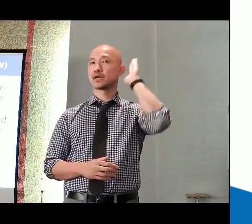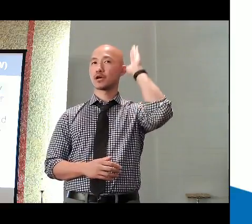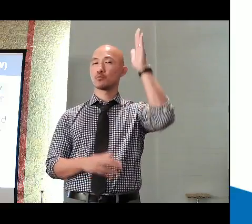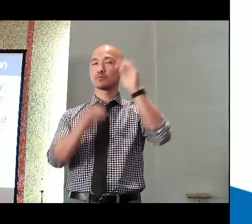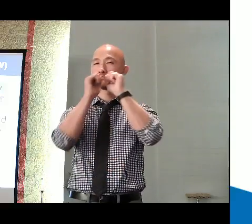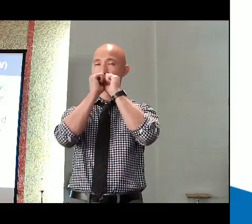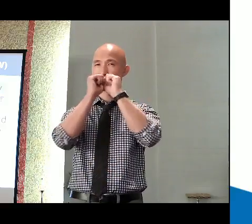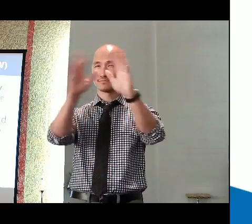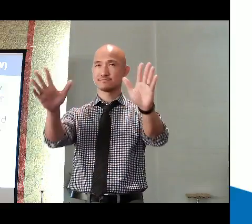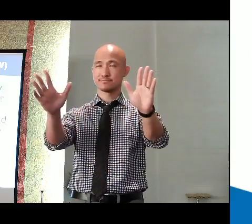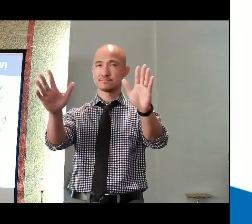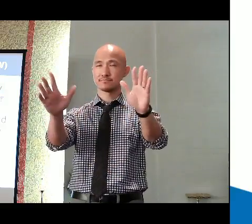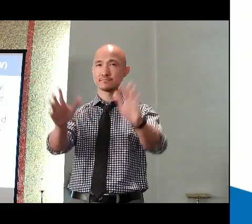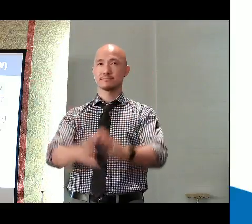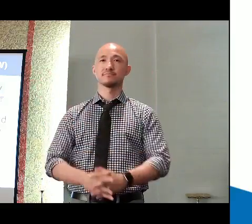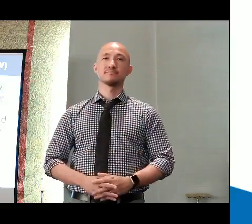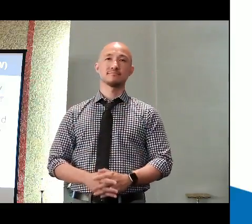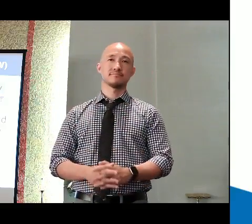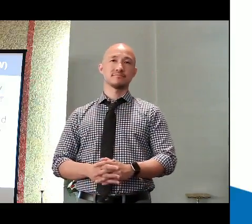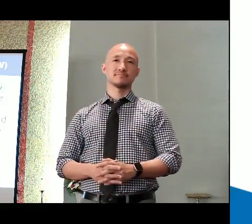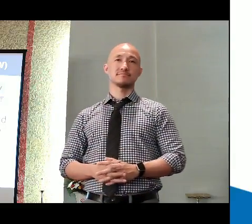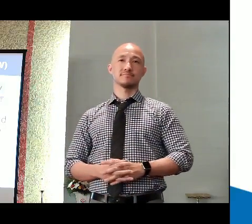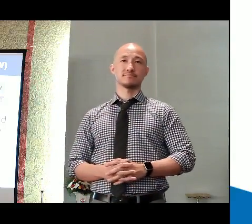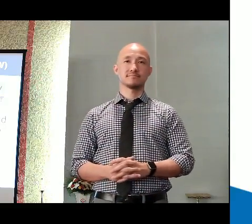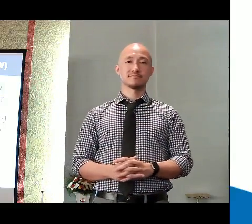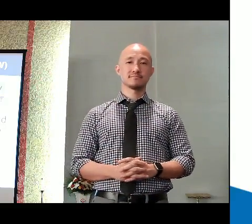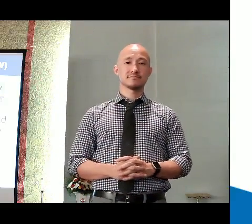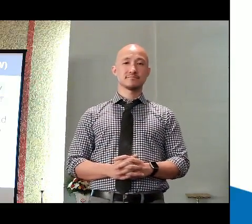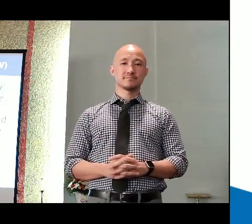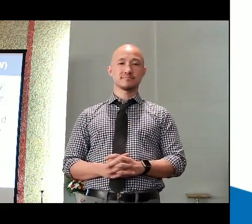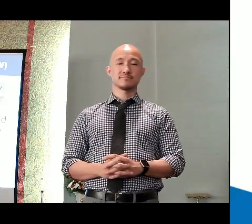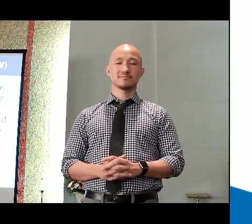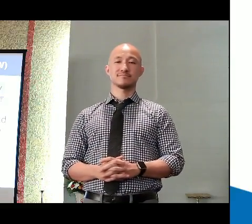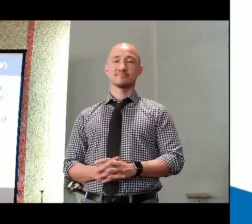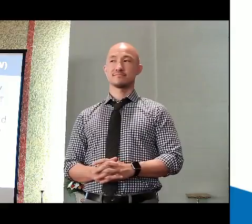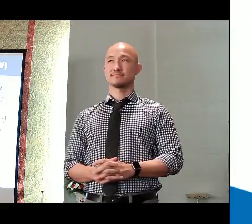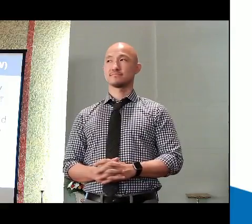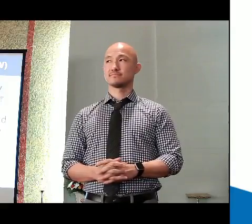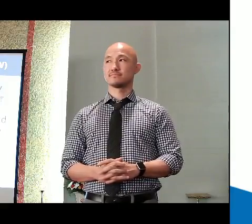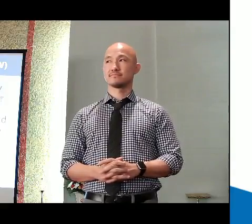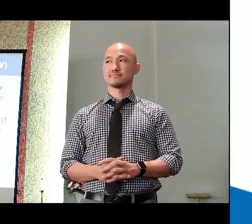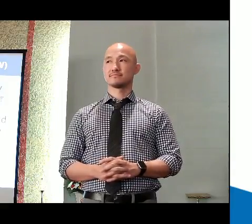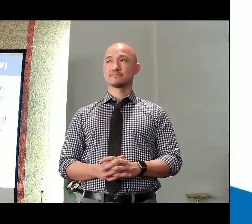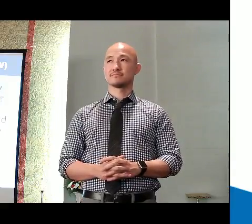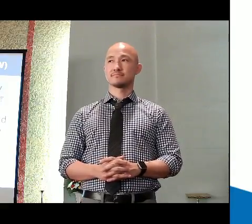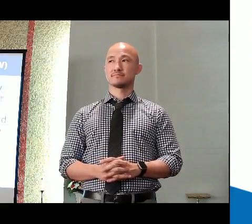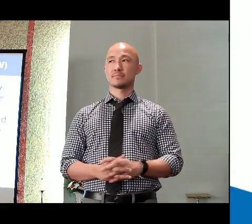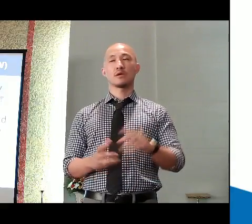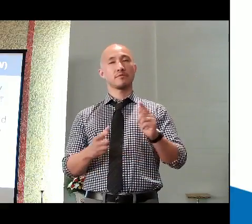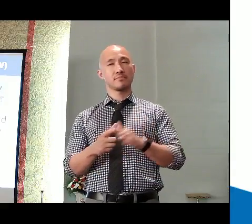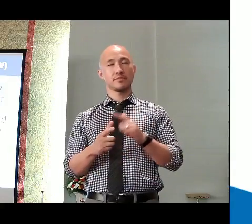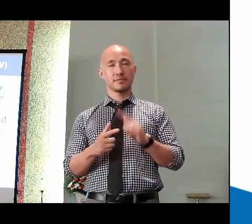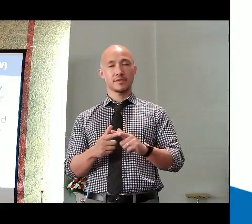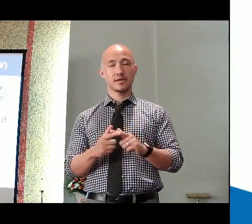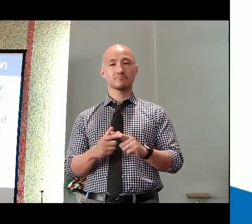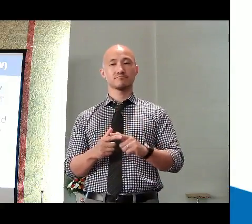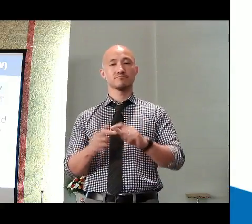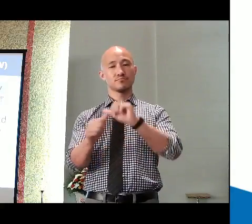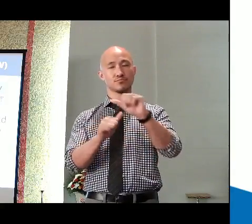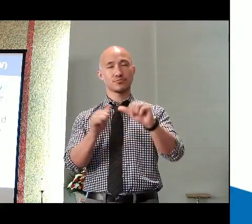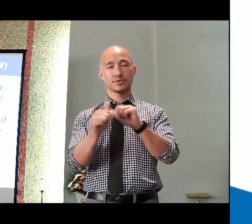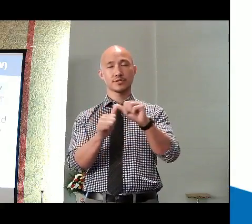honor God. That's how you will find blessing in Christ. That will be the foundation of your headship,